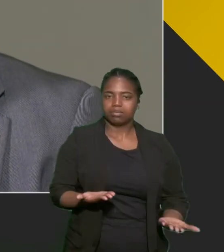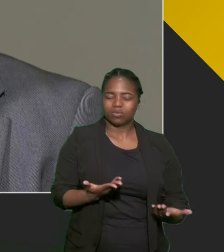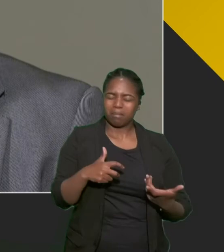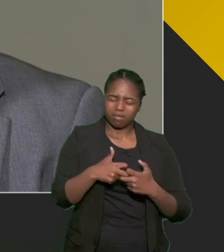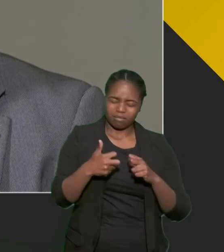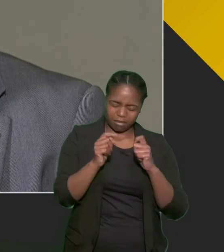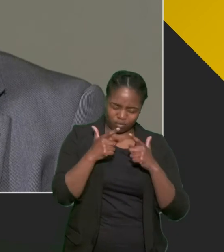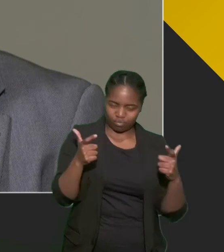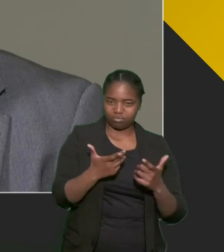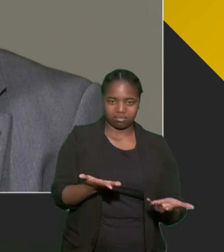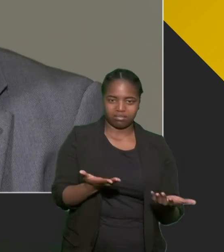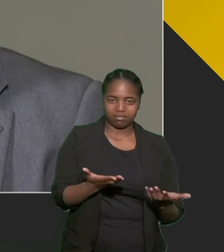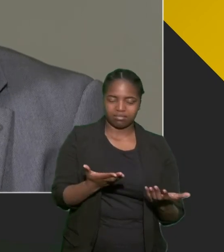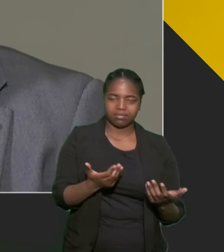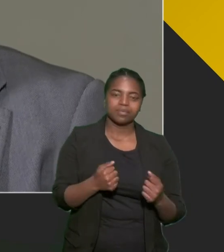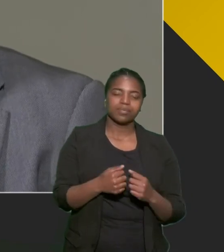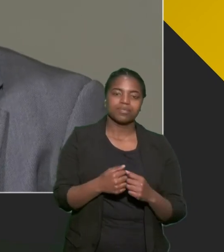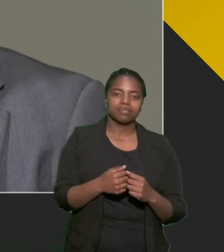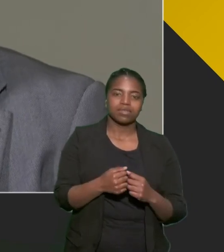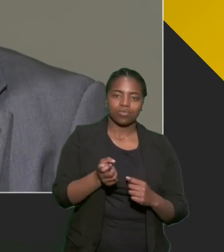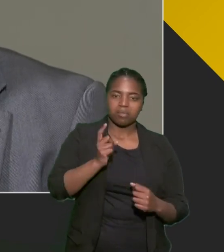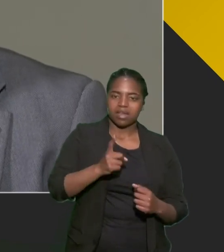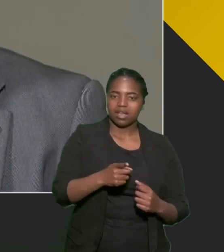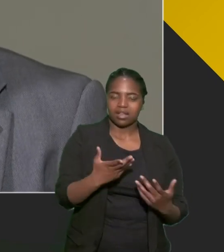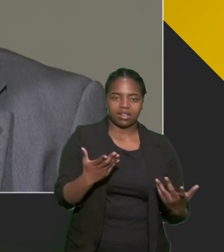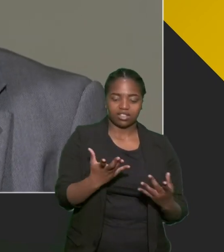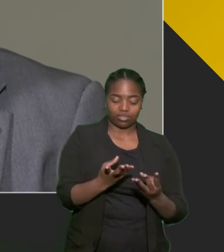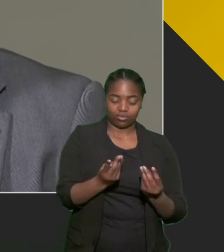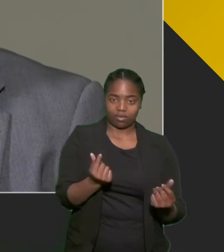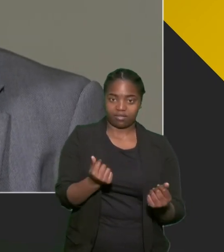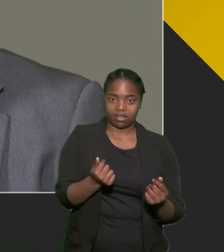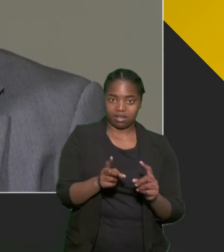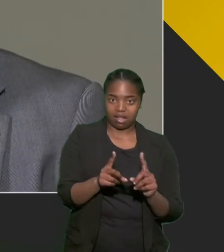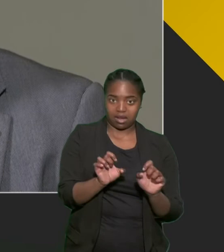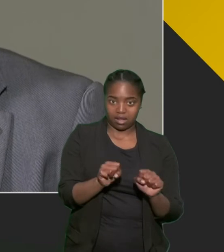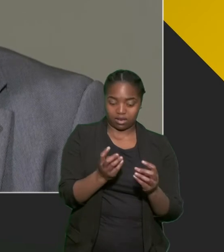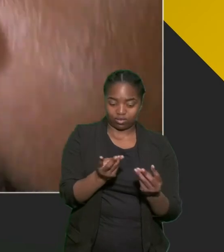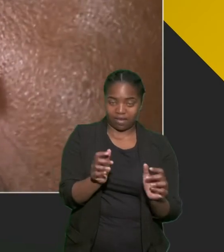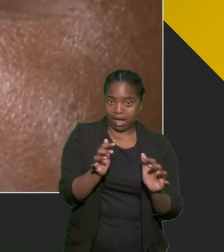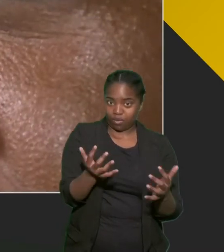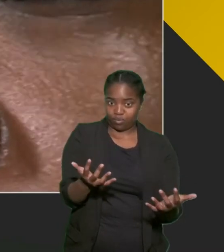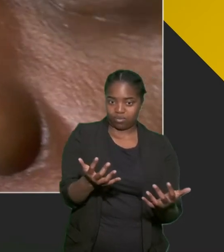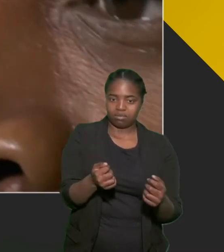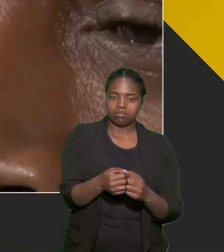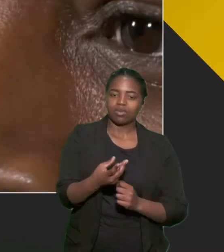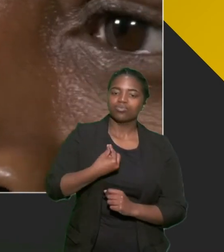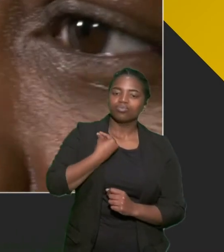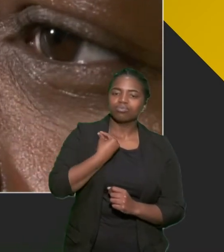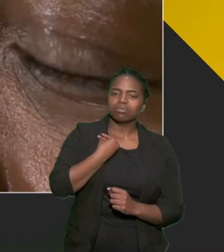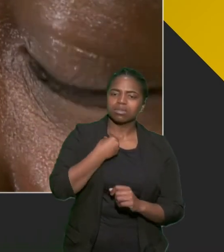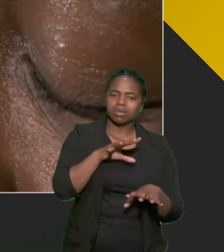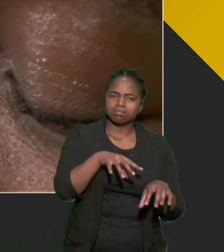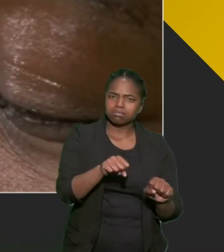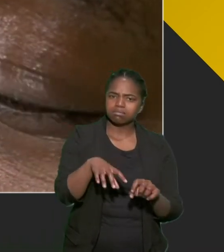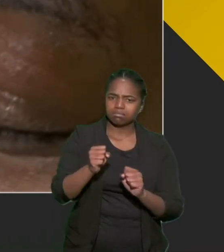and Kuru Geleo, Ekbunaruguti, Kumele resolve, and it can only be resolved by young people taking